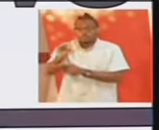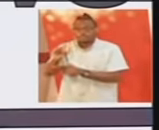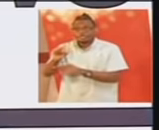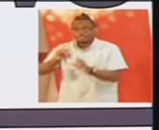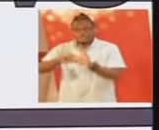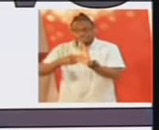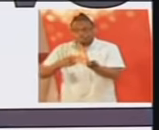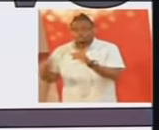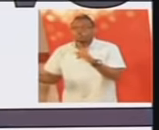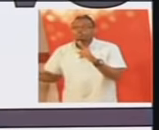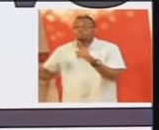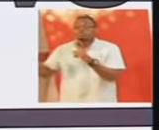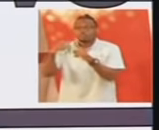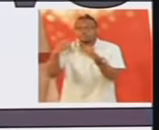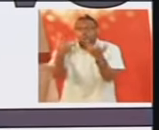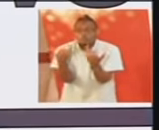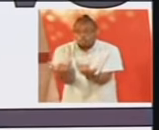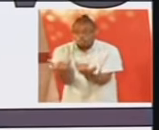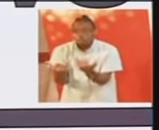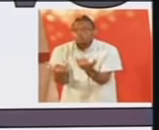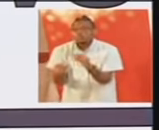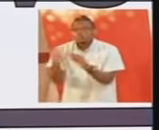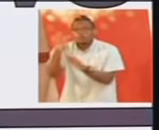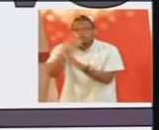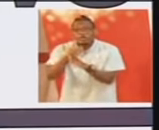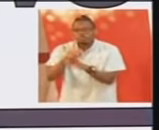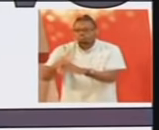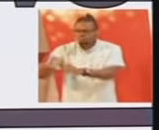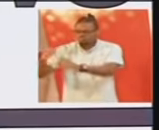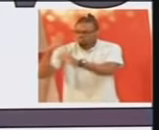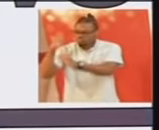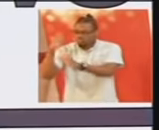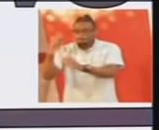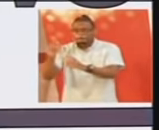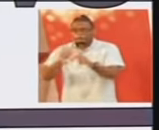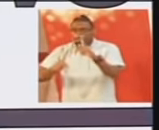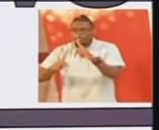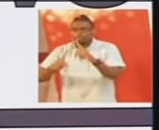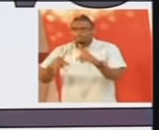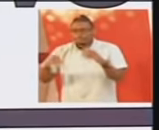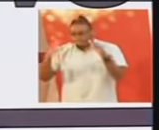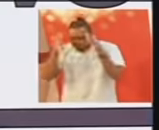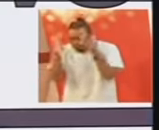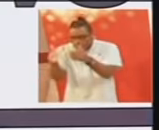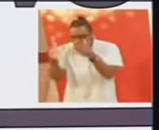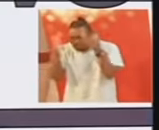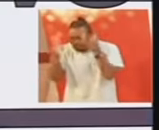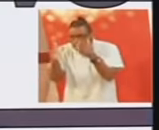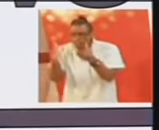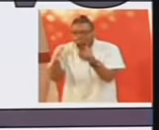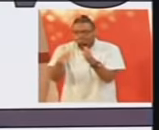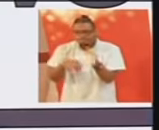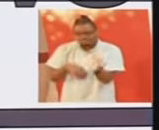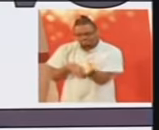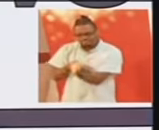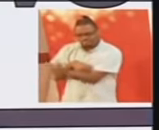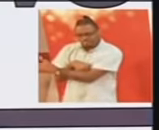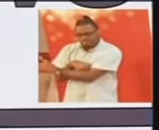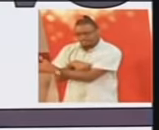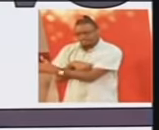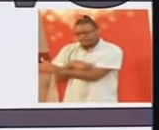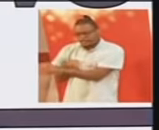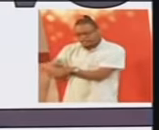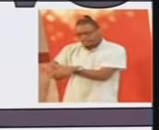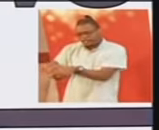have seen a resilient people put their heads down, put personal interest aside, and join each